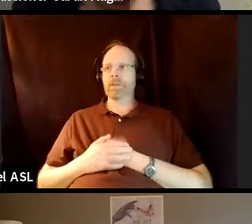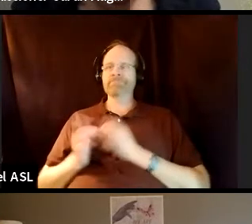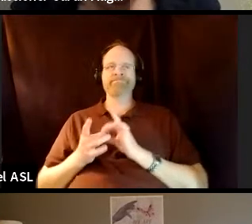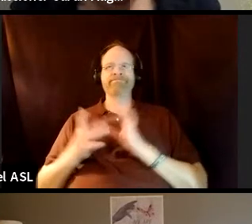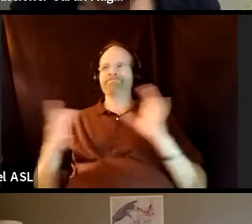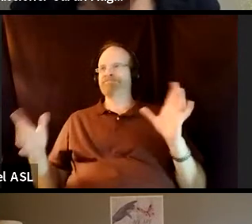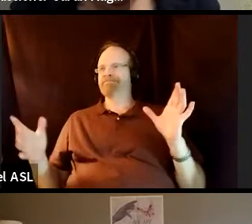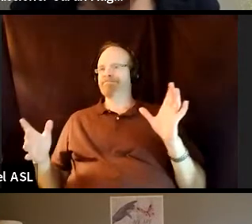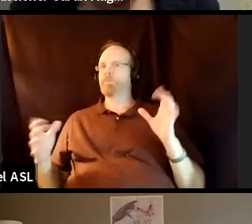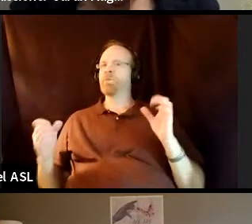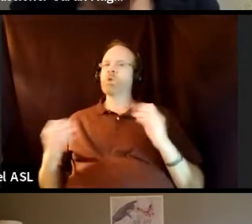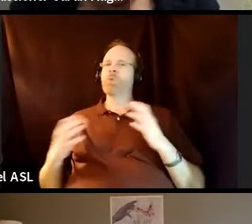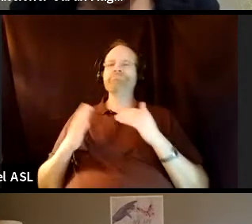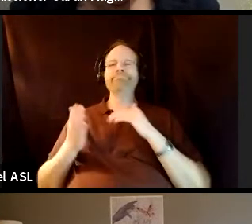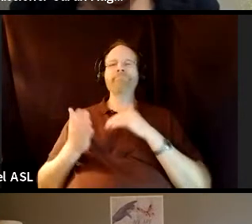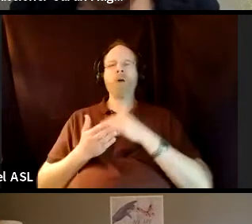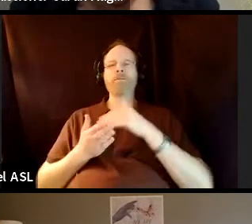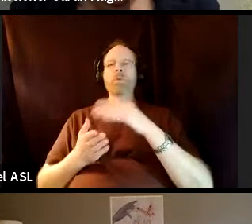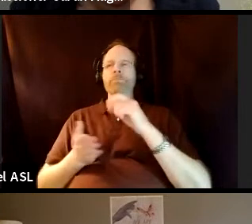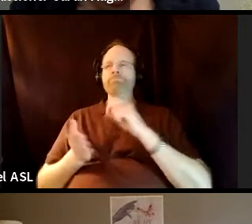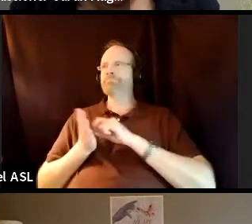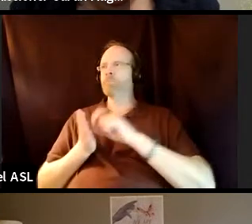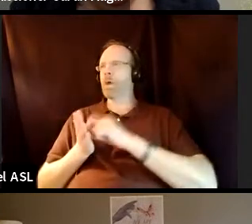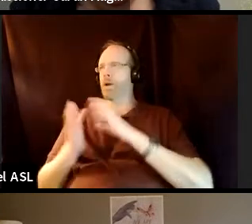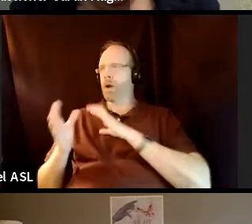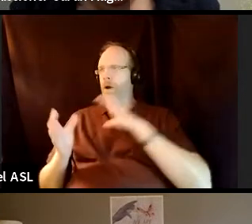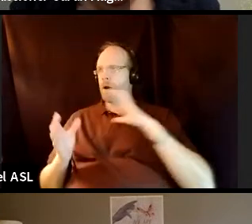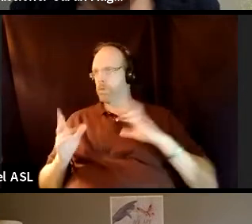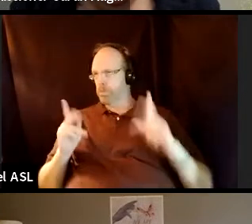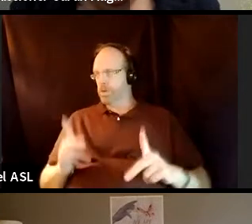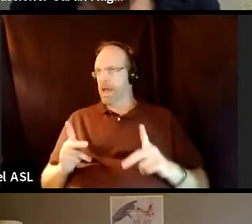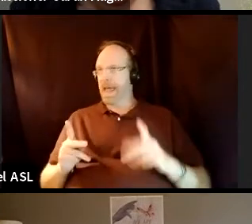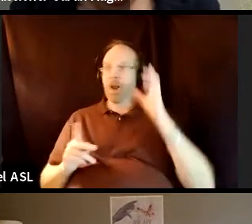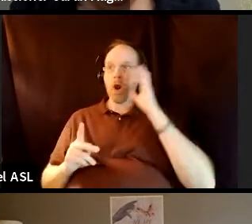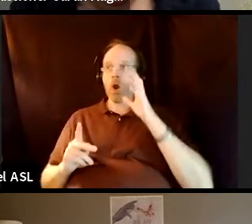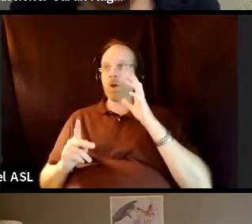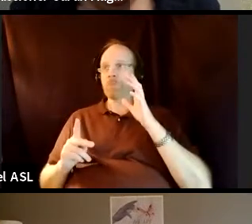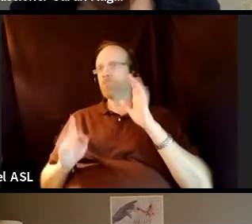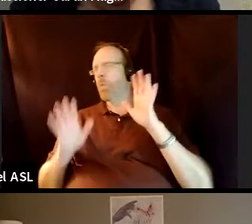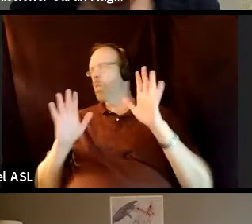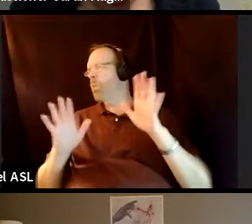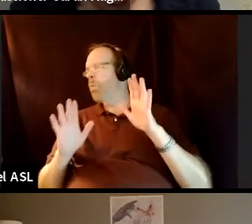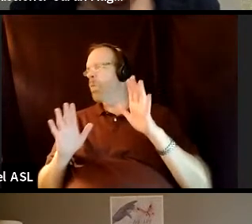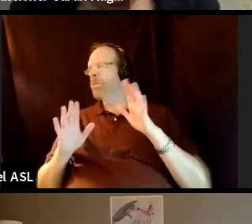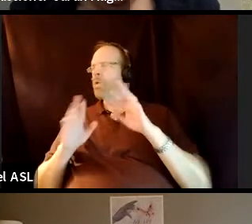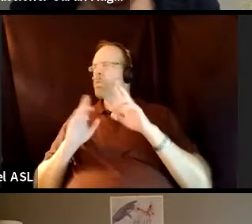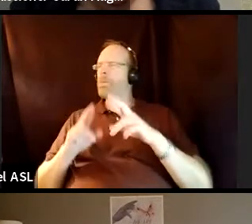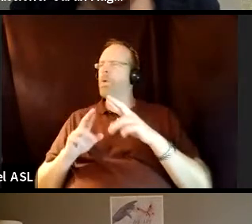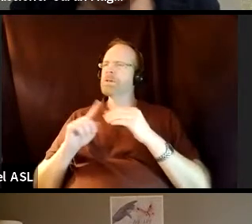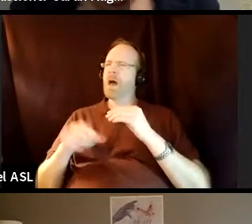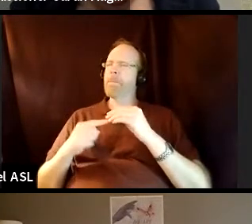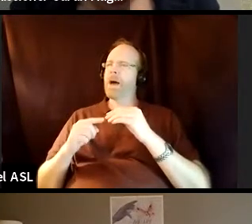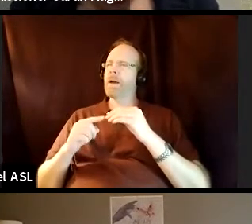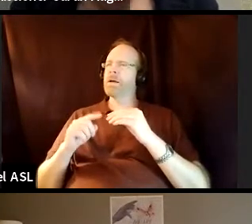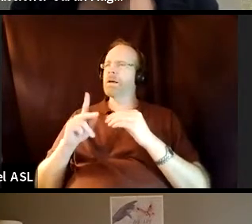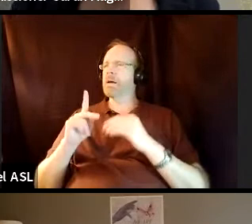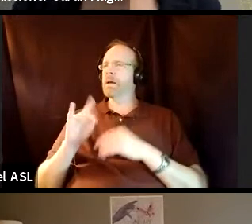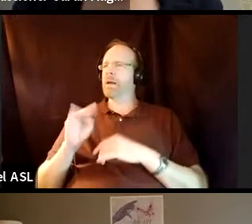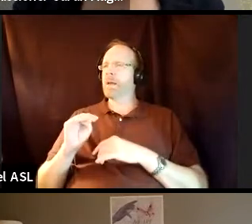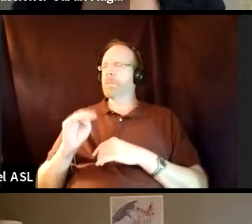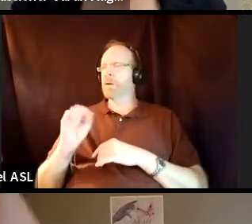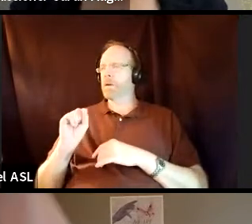disconnection so often when we write our congressman. And I've heard glowing reports about Kim Schreier, and I appreciate those. But when we